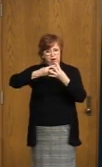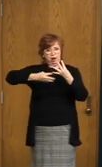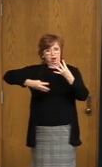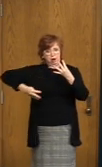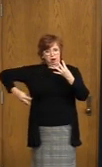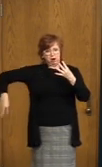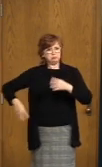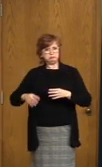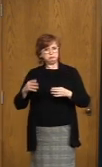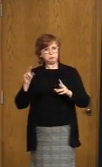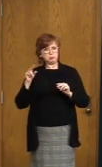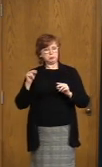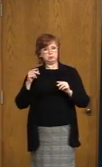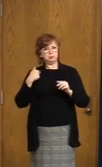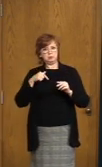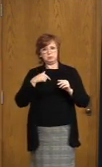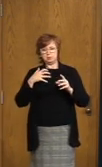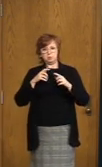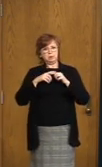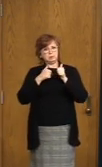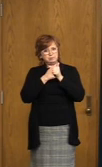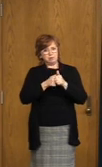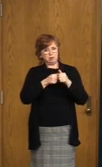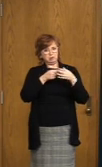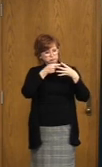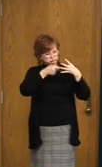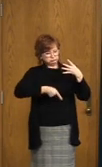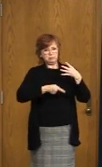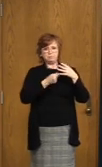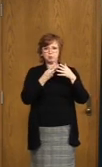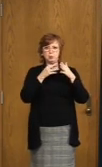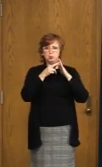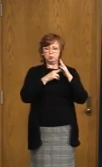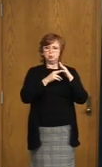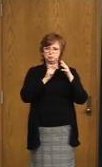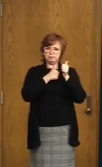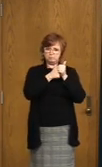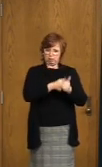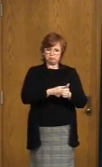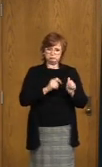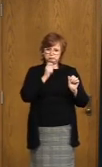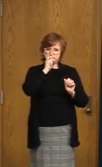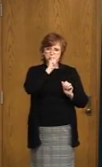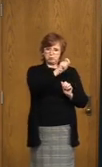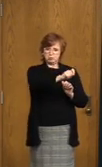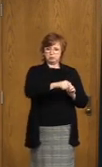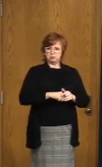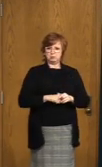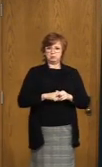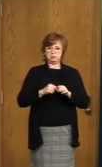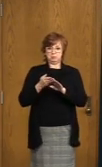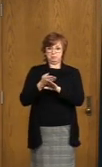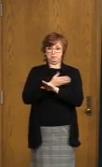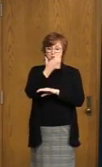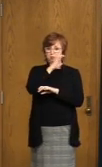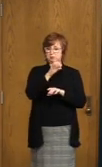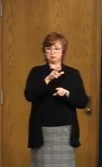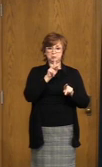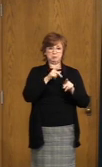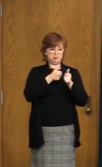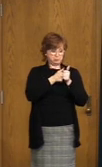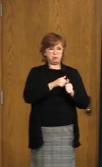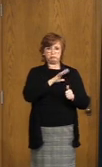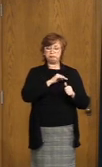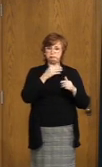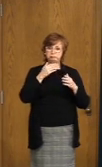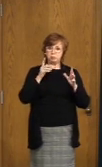Christmas. They've been working since Christmas, and we are seeing our numbers start to drop here now. So enforcement is going to